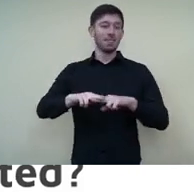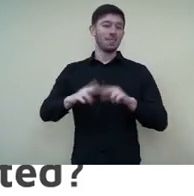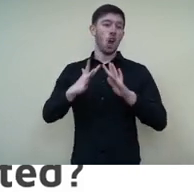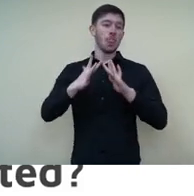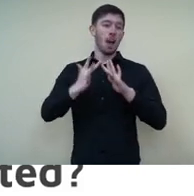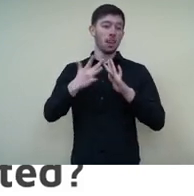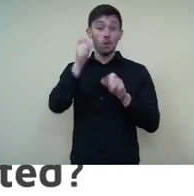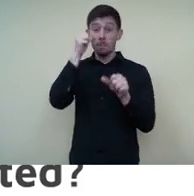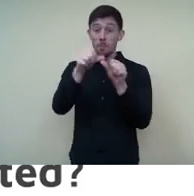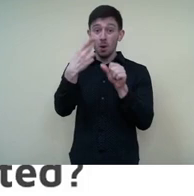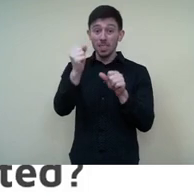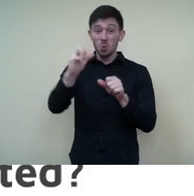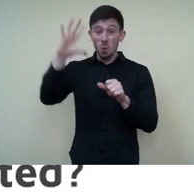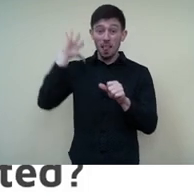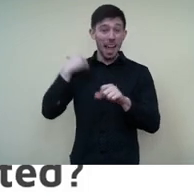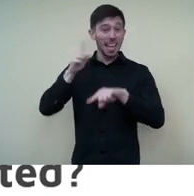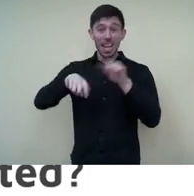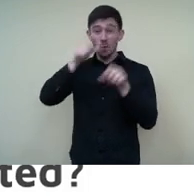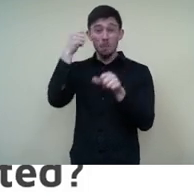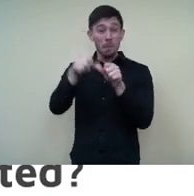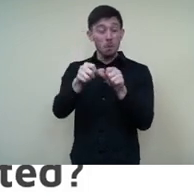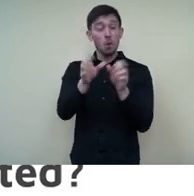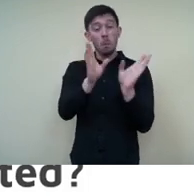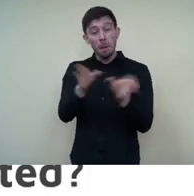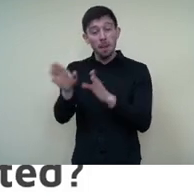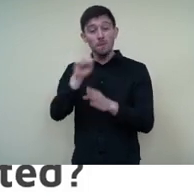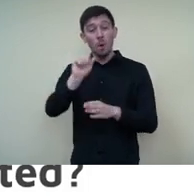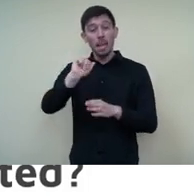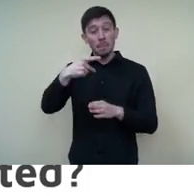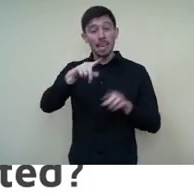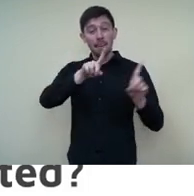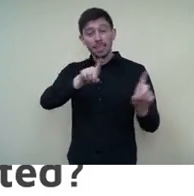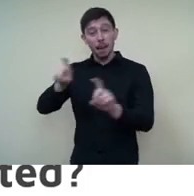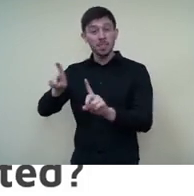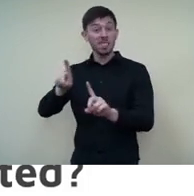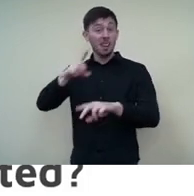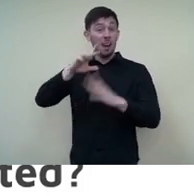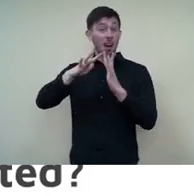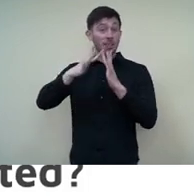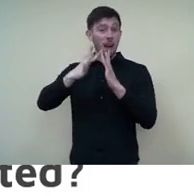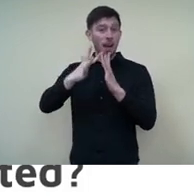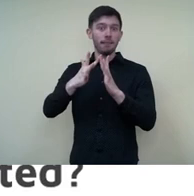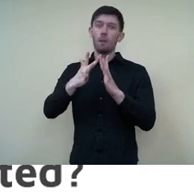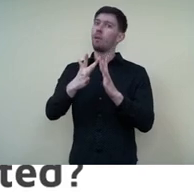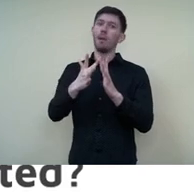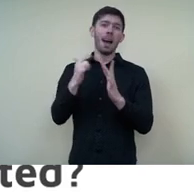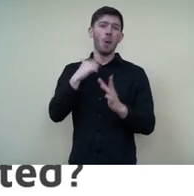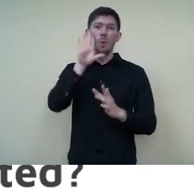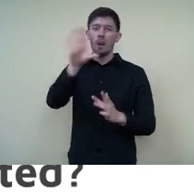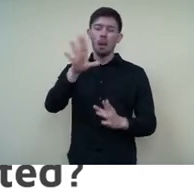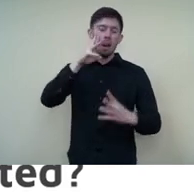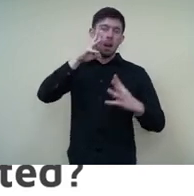remembering high school, I can't imagine any of that stuff prepping for AP exams. That would not be fun if I had to do it online. I'd probably be in tears